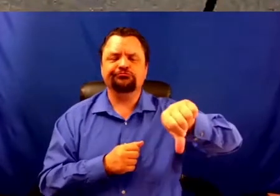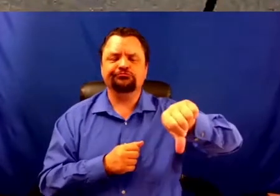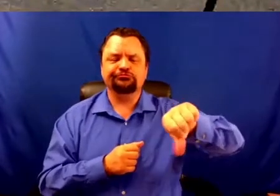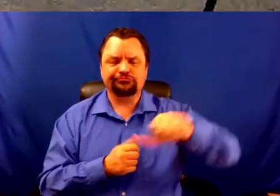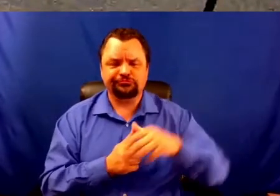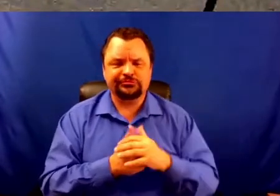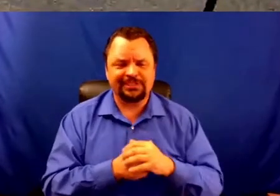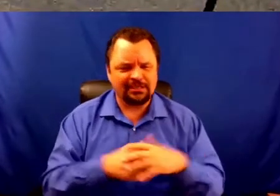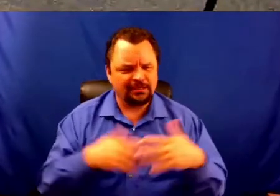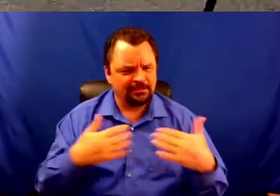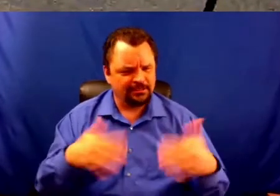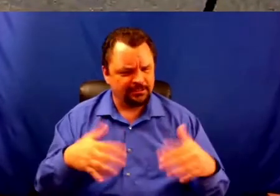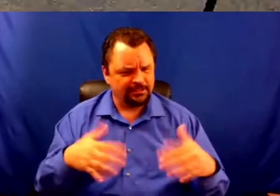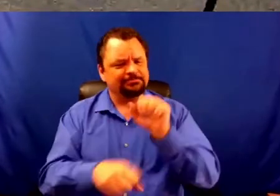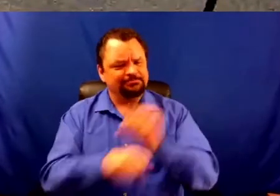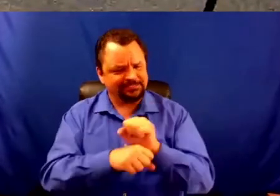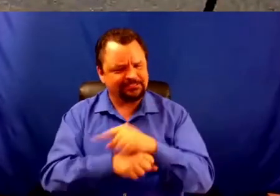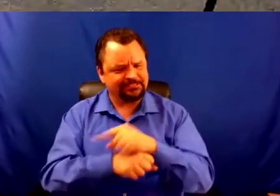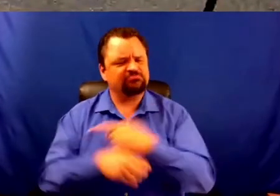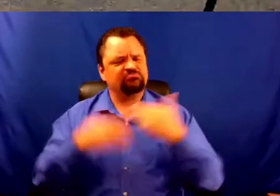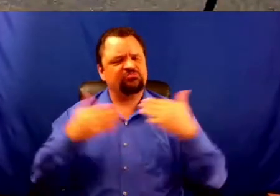stayed really a true